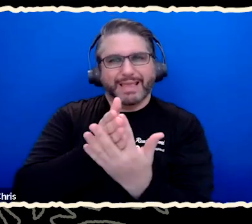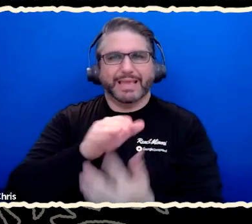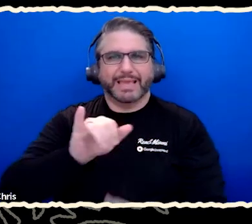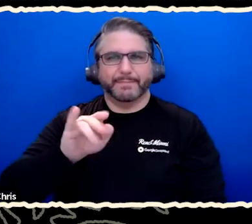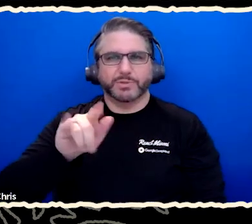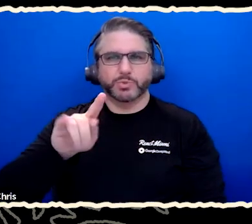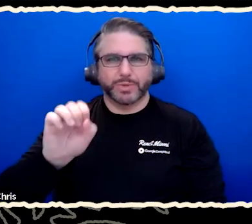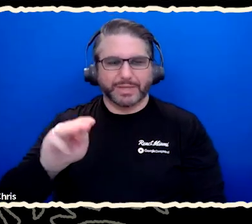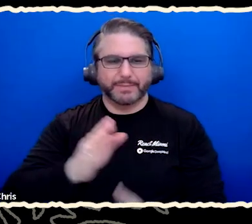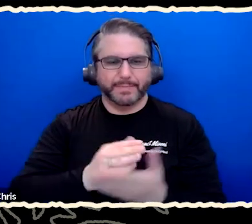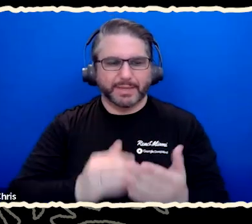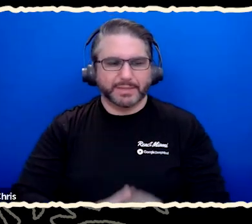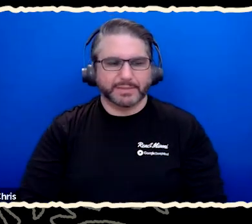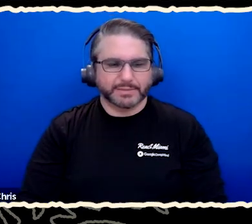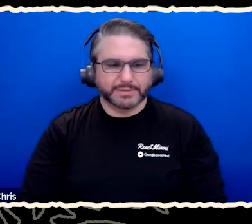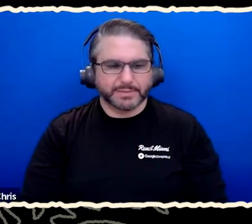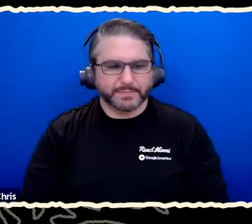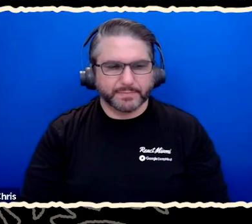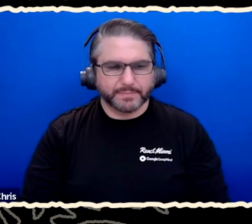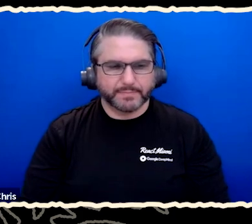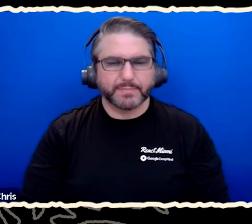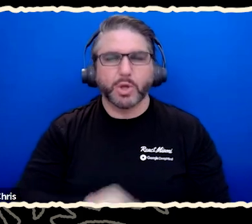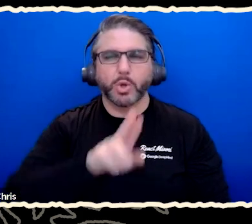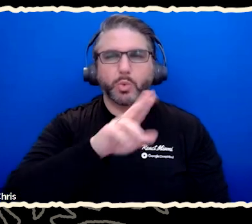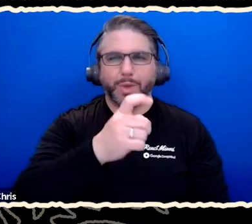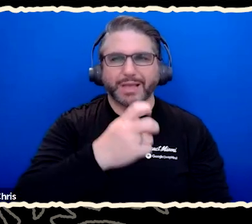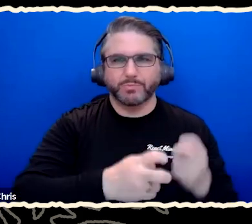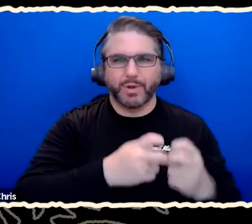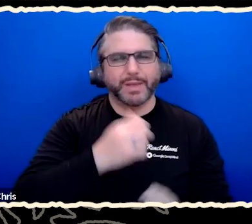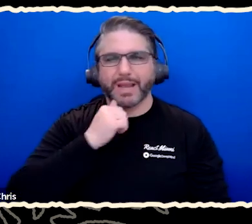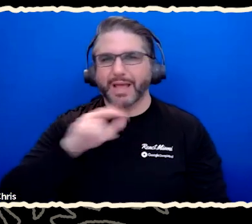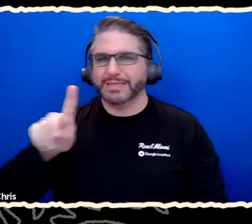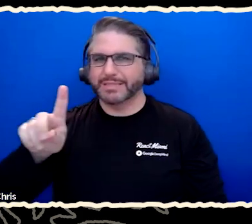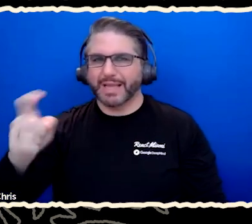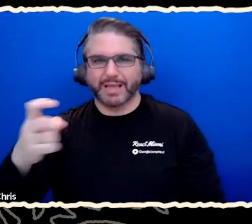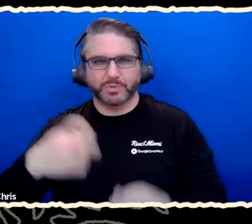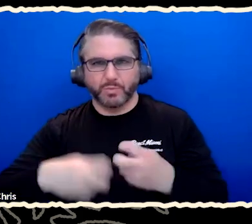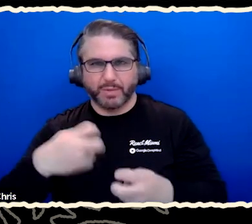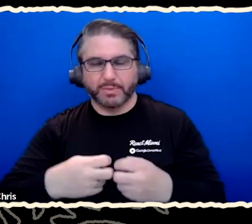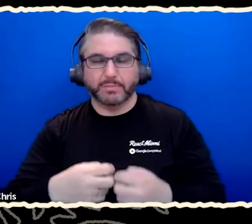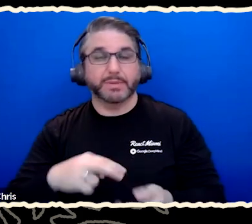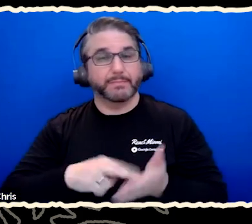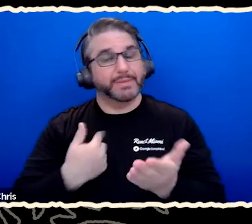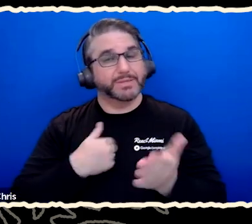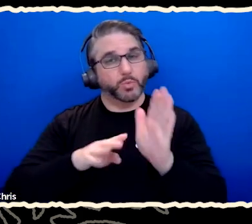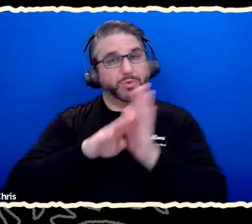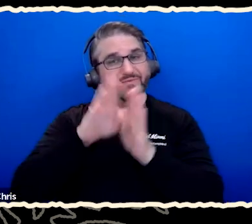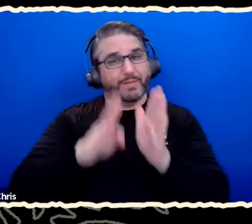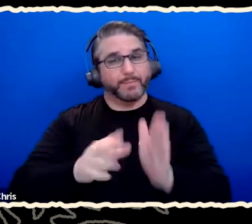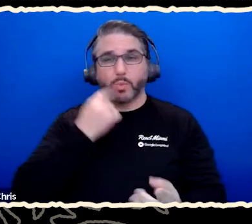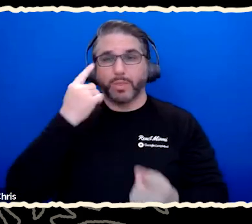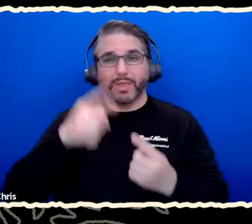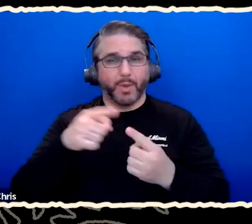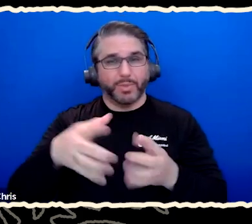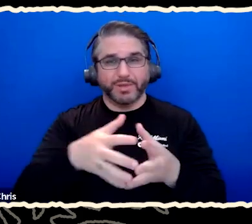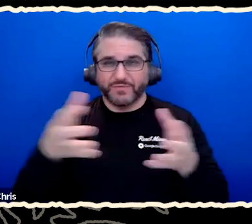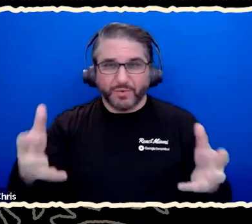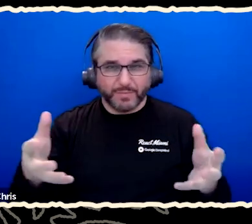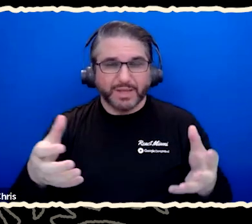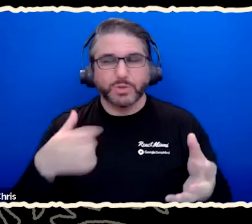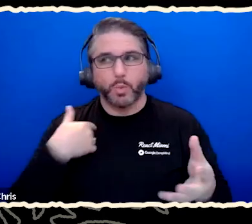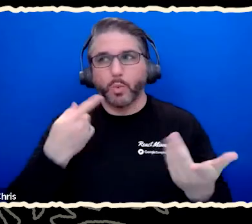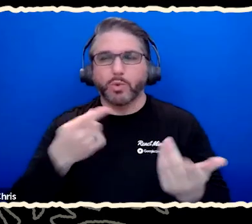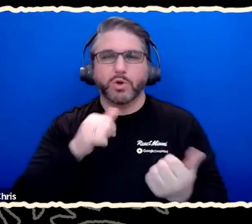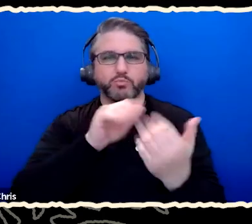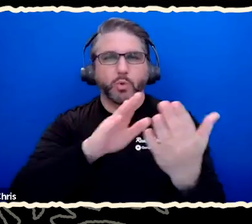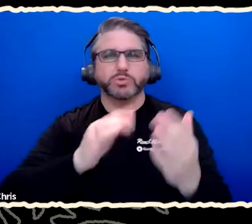And this is more of a UX problem than a DX problem. So typically, we as developers might not think about this as much or do it in the wrong